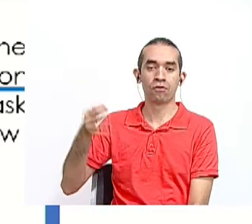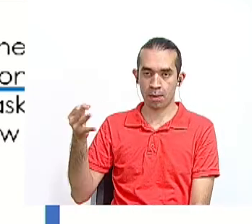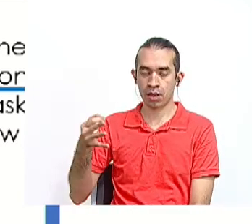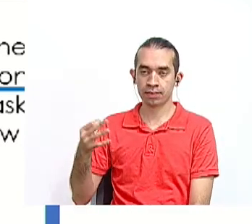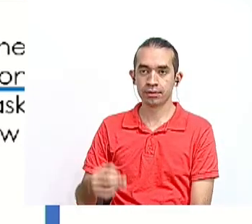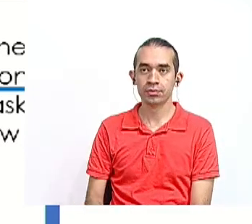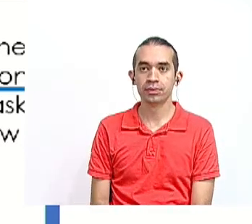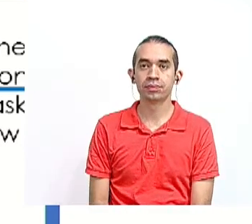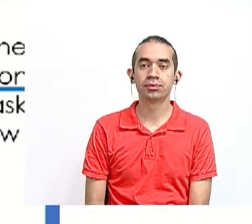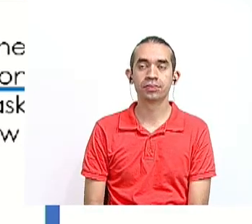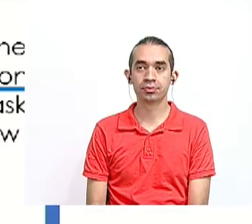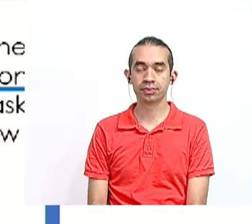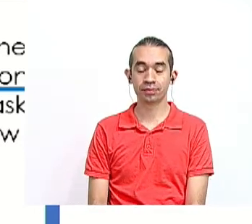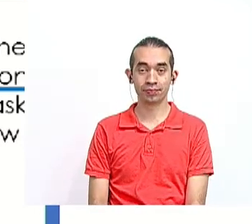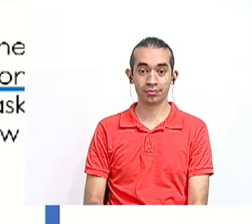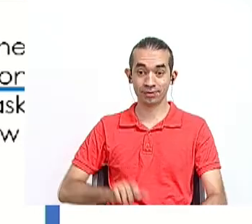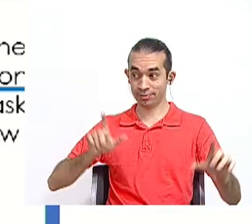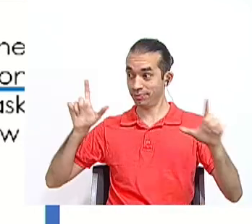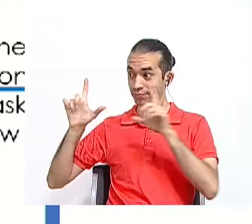So now, from these two